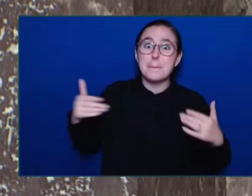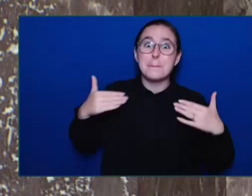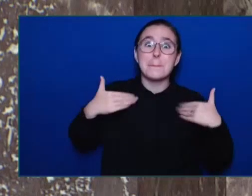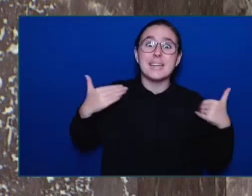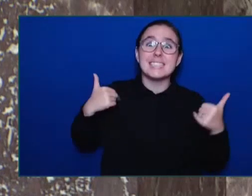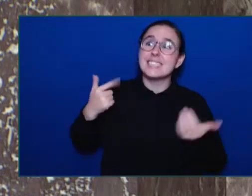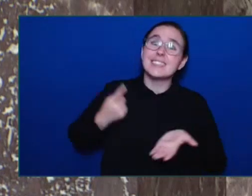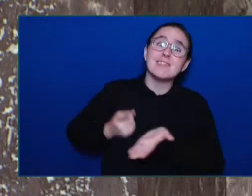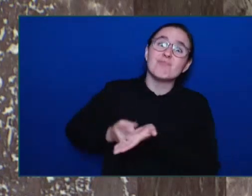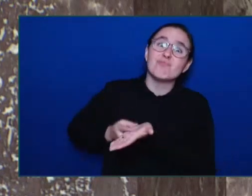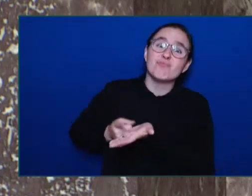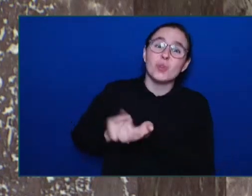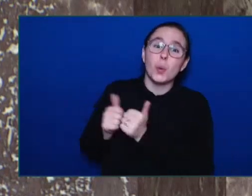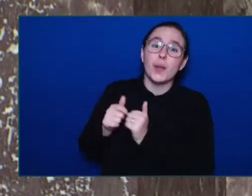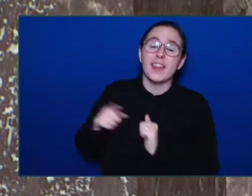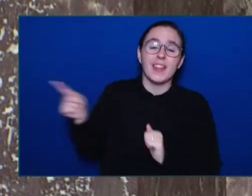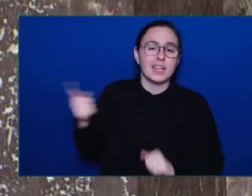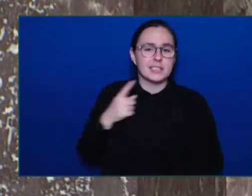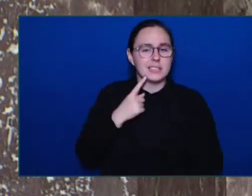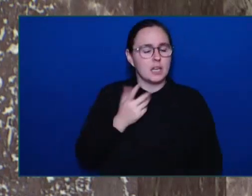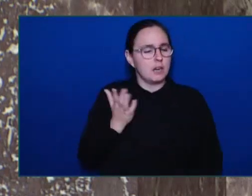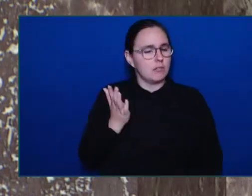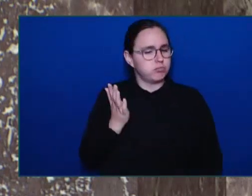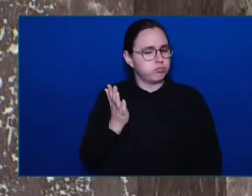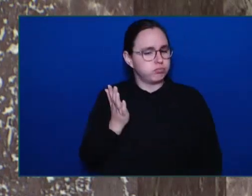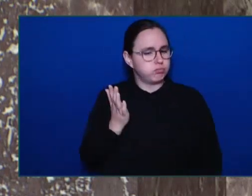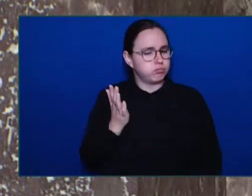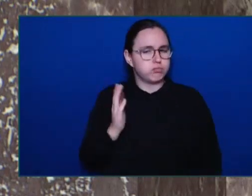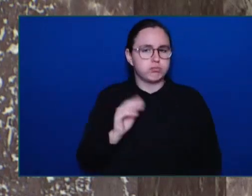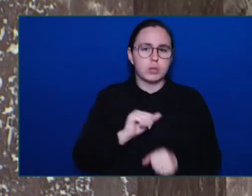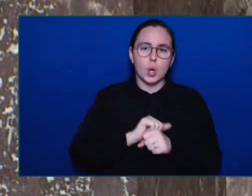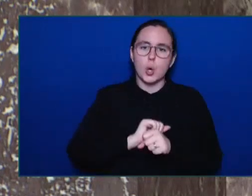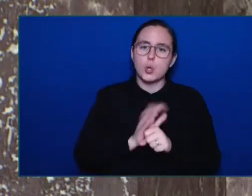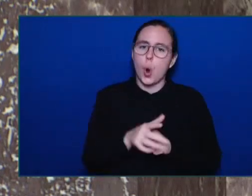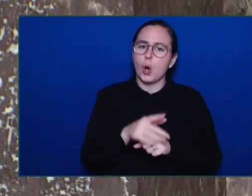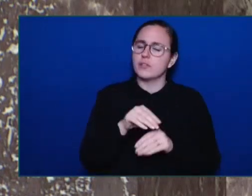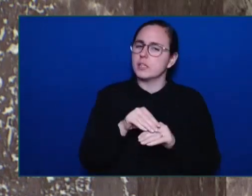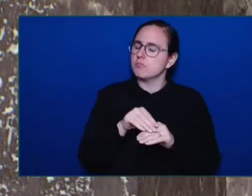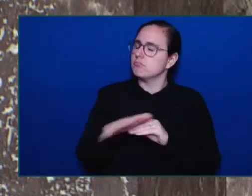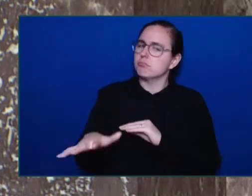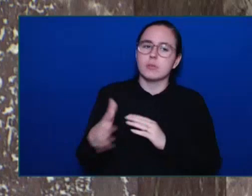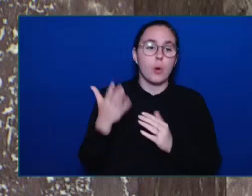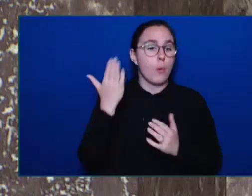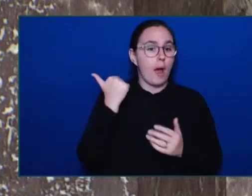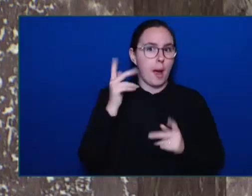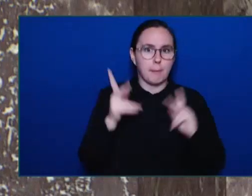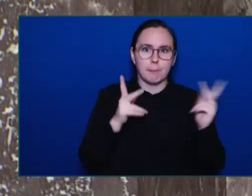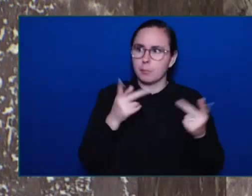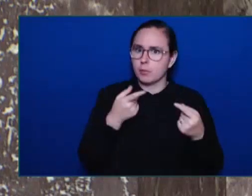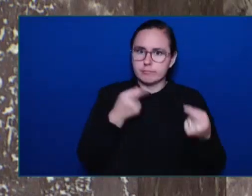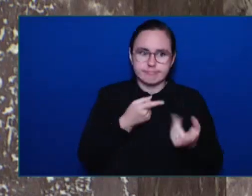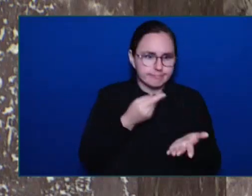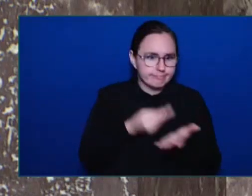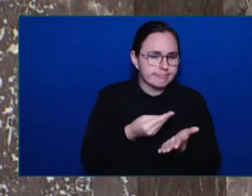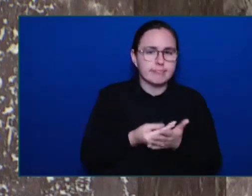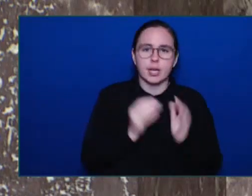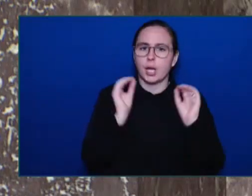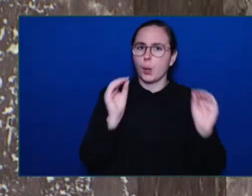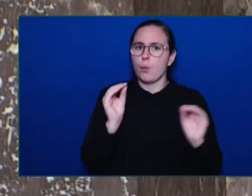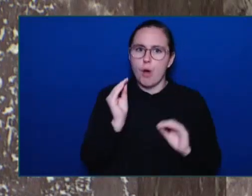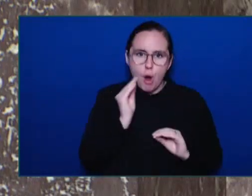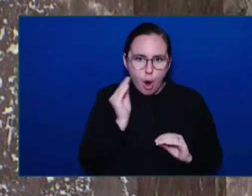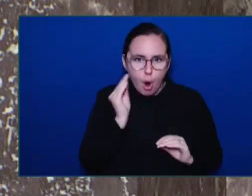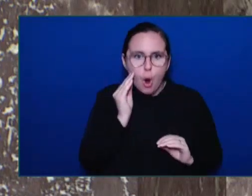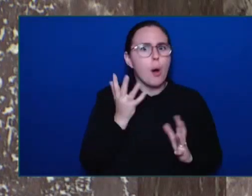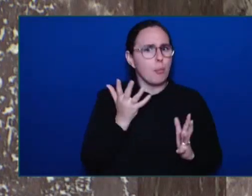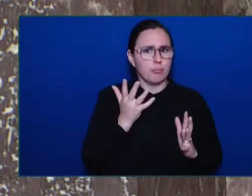and what that means for their communities. And it's an issue that's being dealt with, that's being challenged communities across the